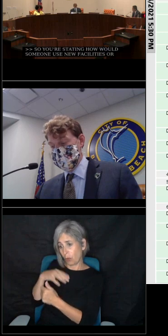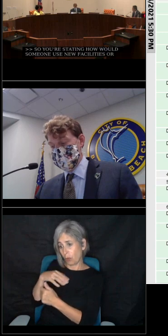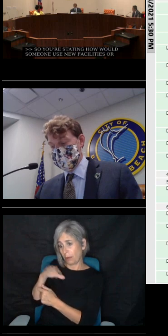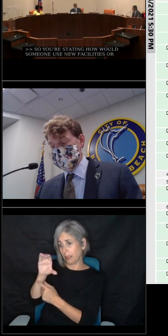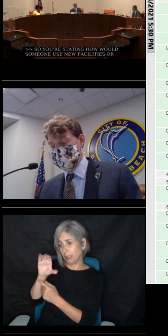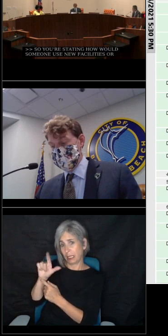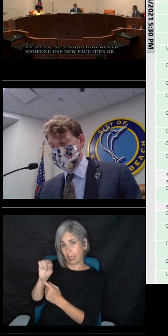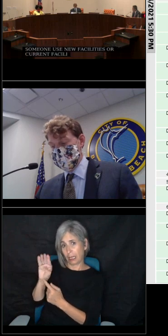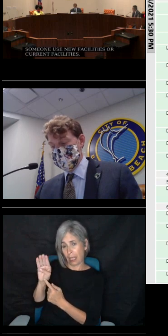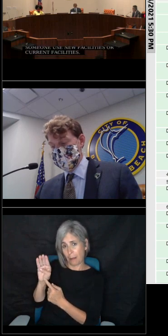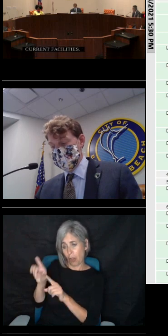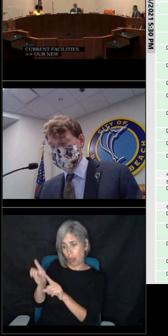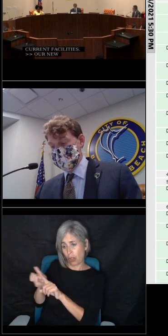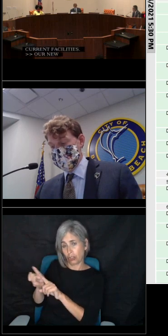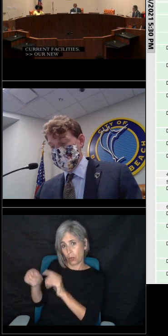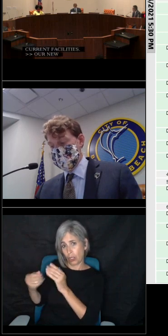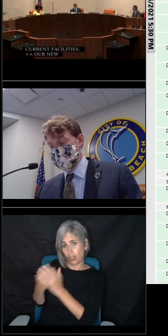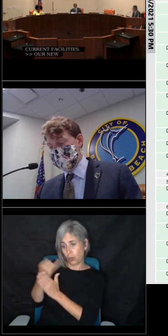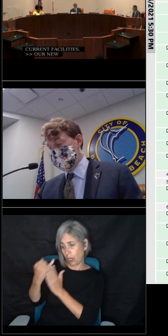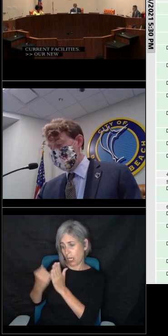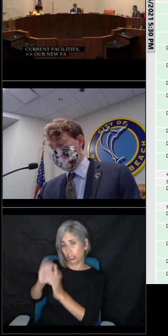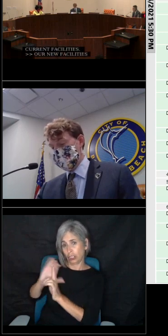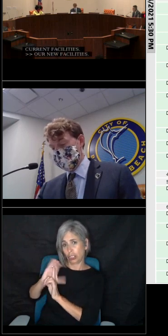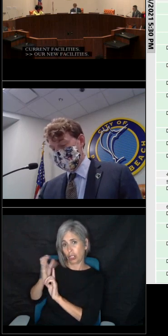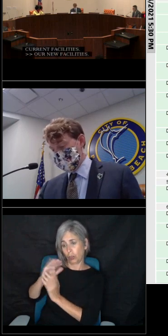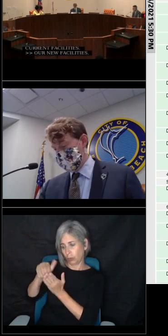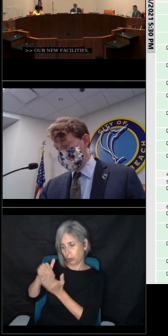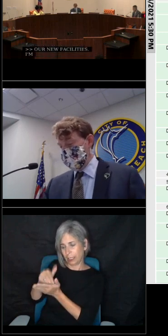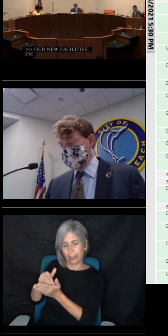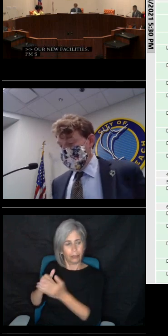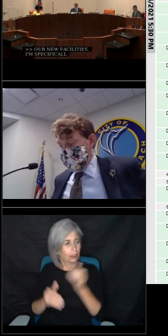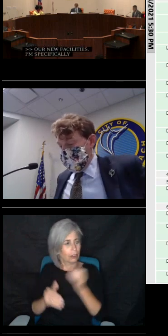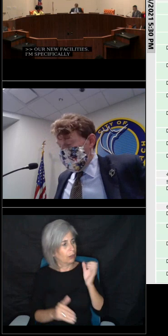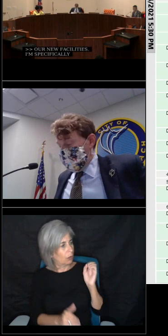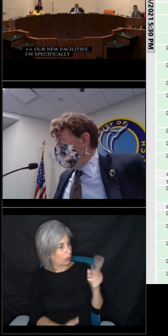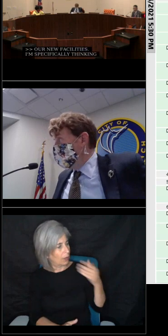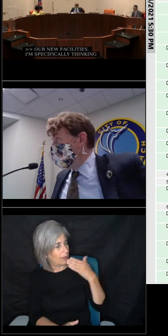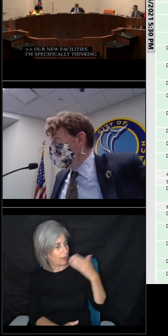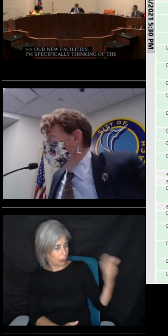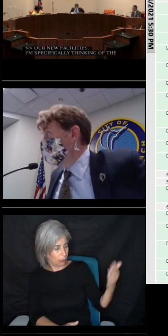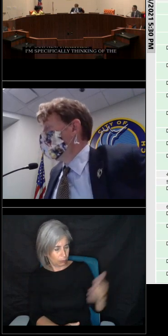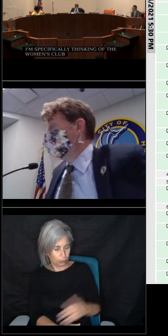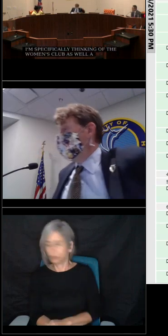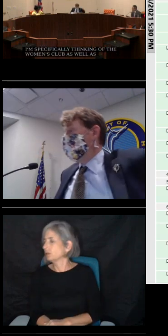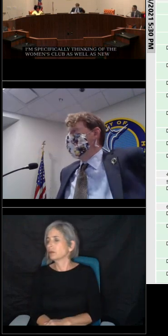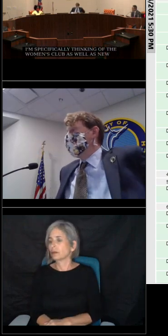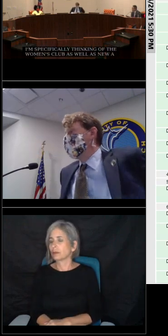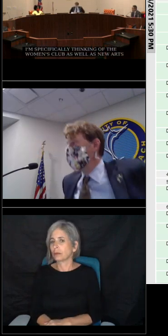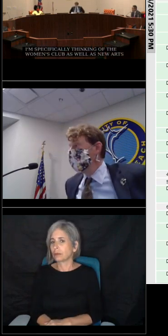Okay. and as well as our new Arts and Cultural Center. Okay, thank you. Mayor? Yes.